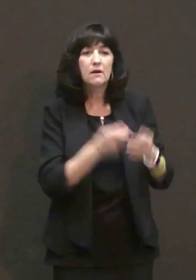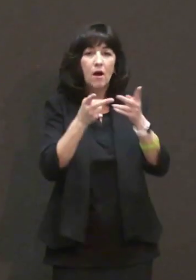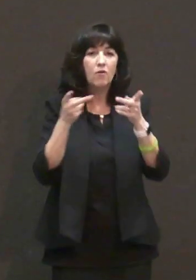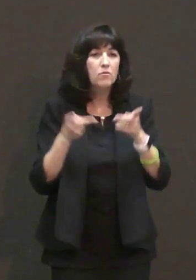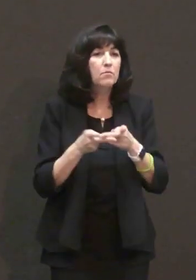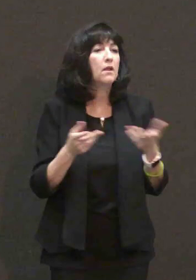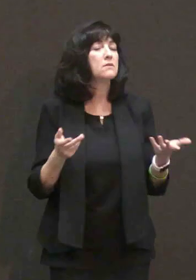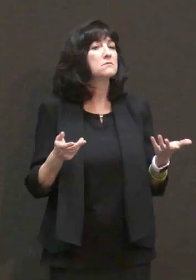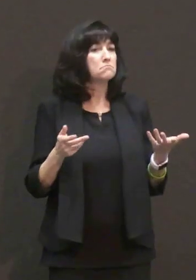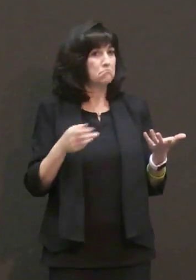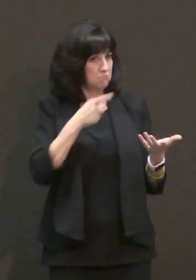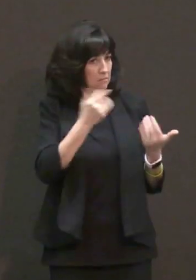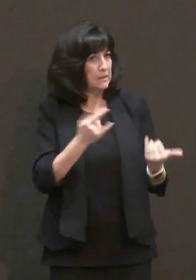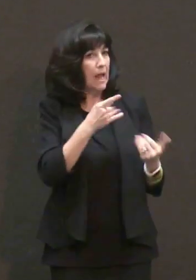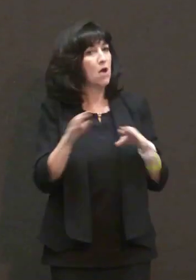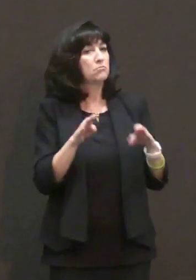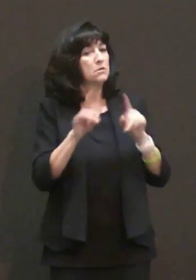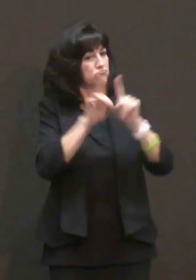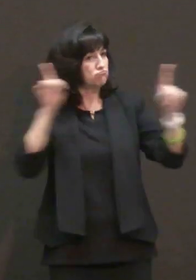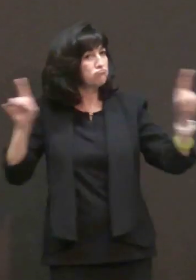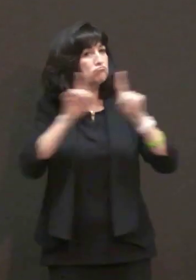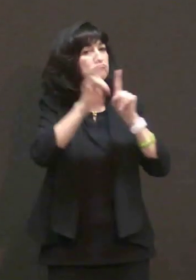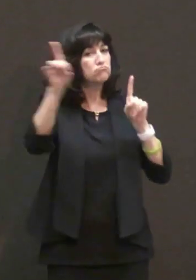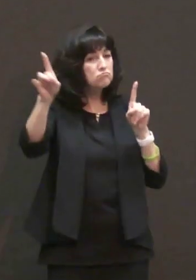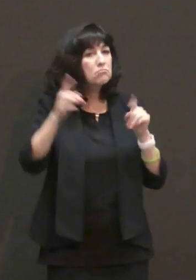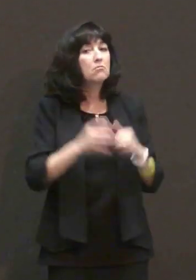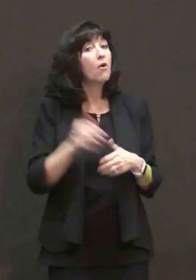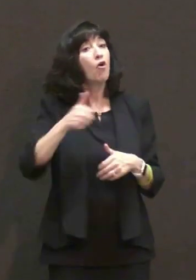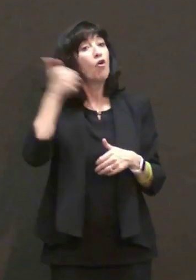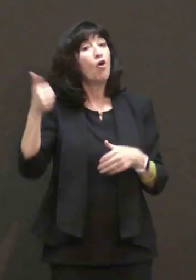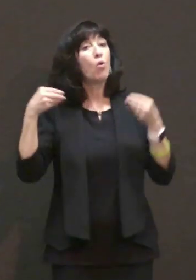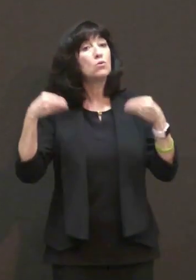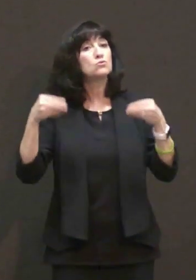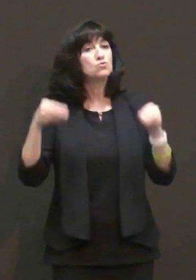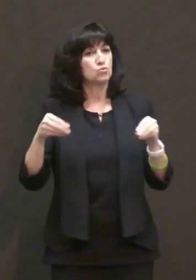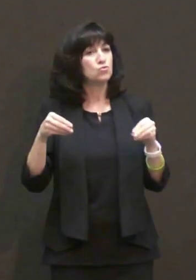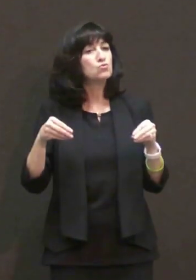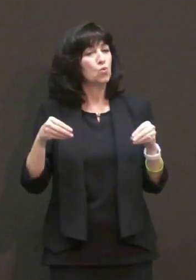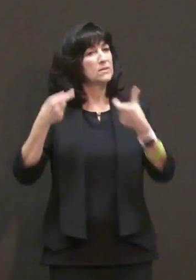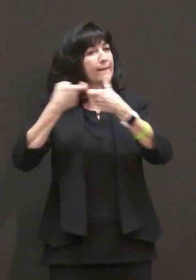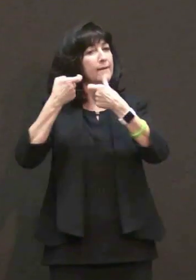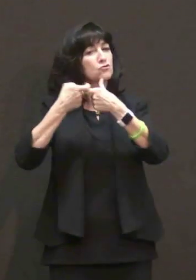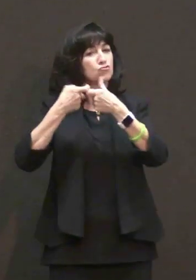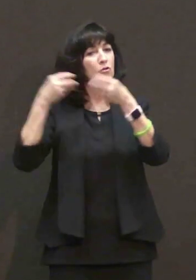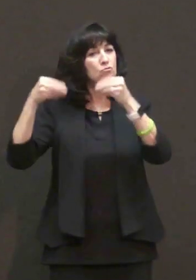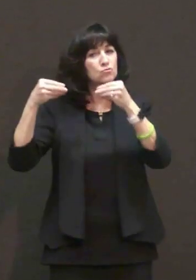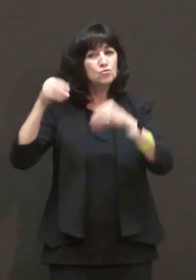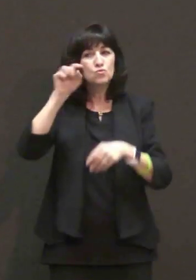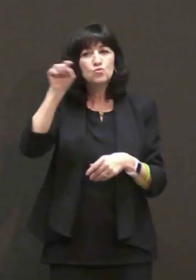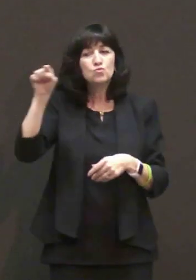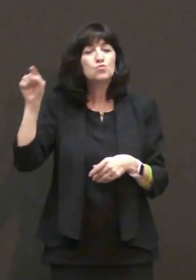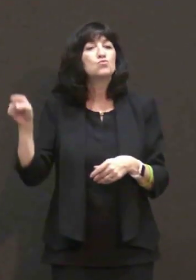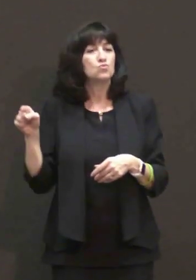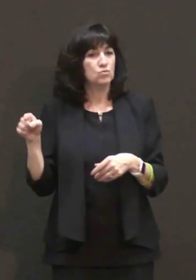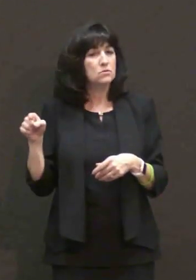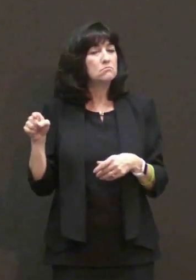Why electronic stores that had been, by all accounts, doing service at the door and things like